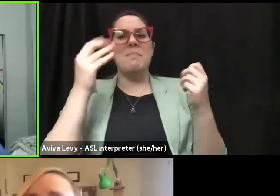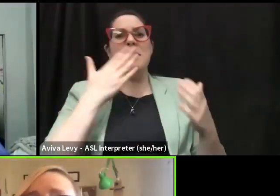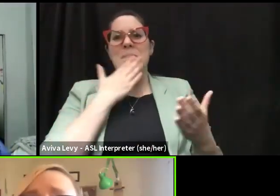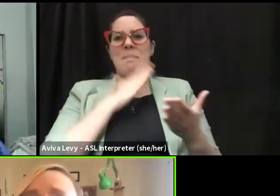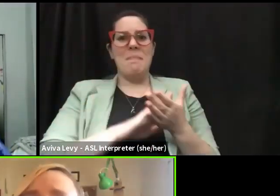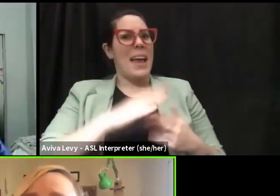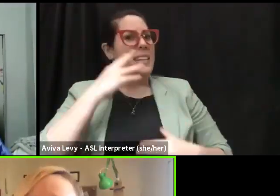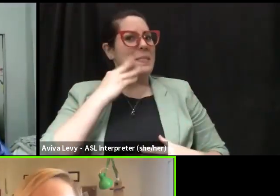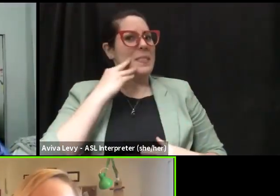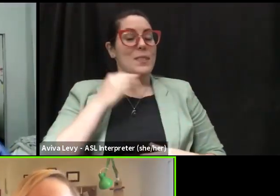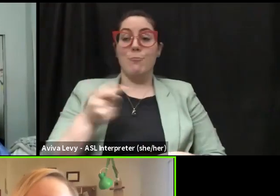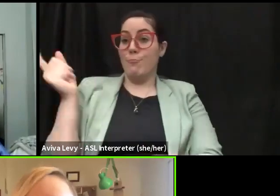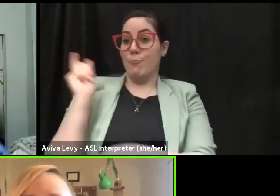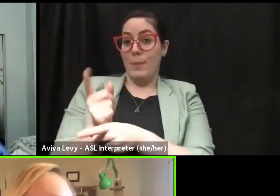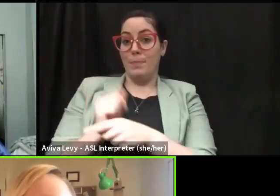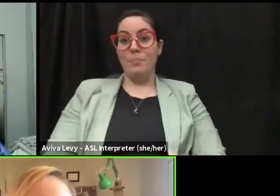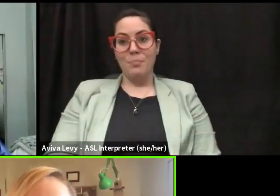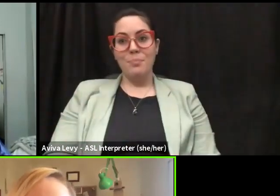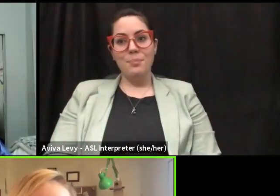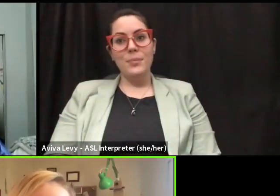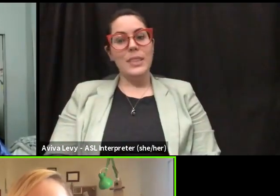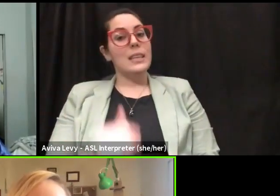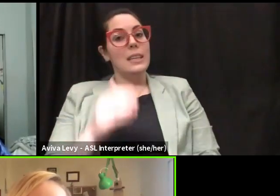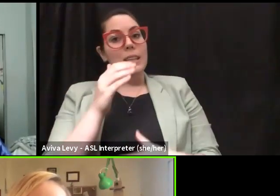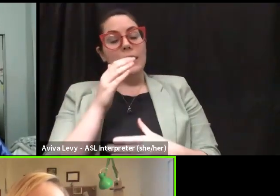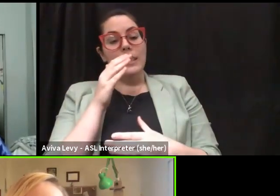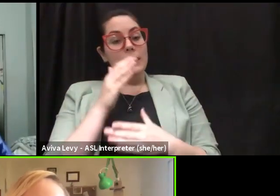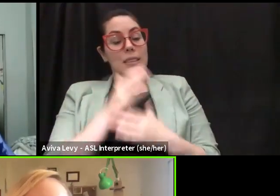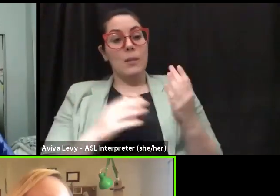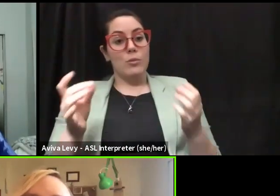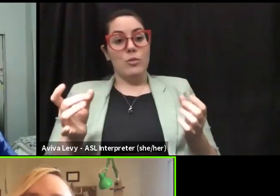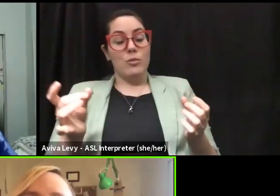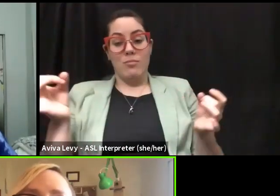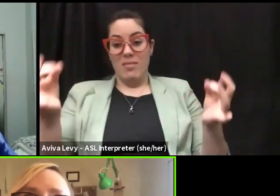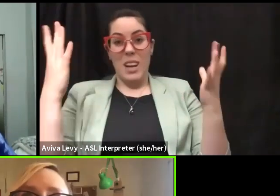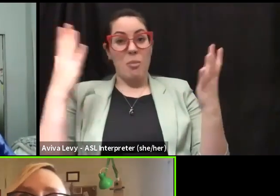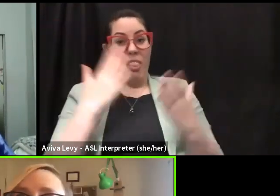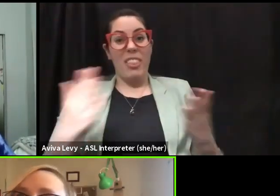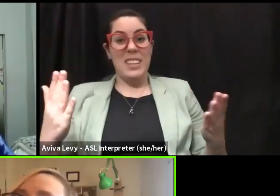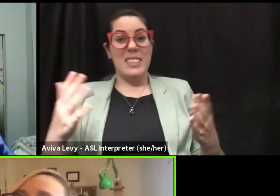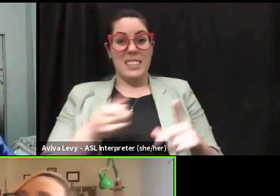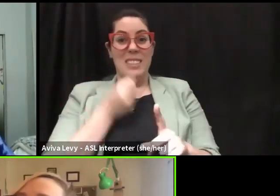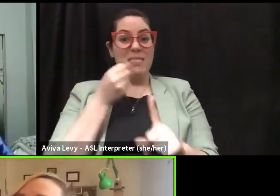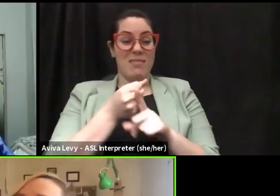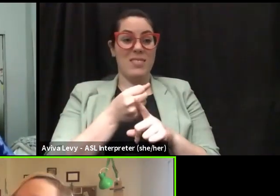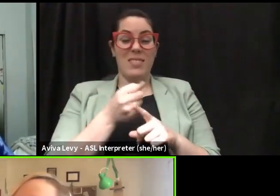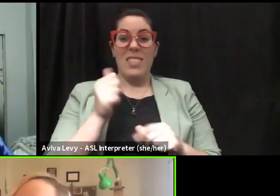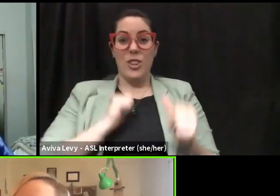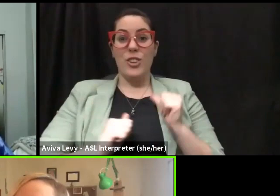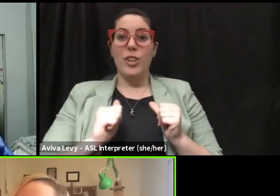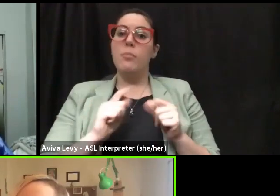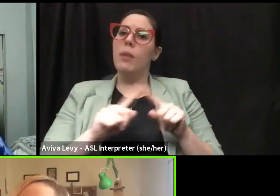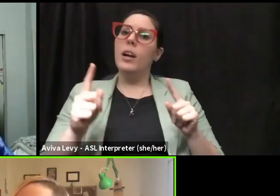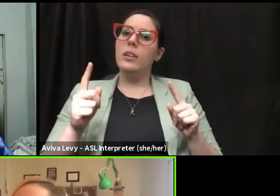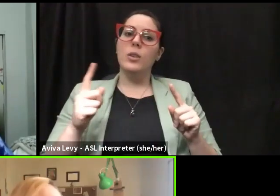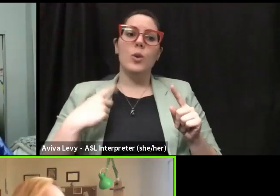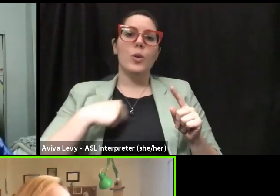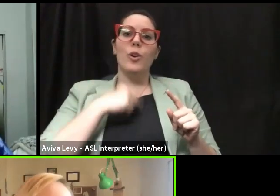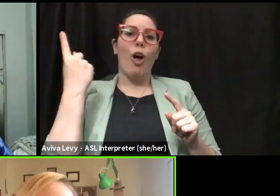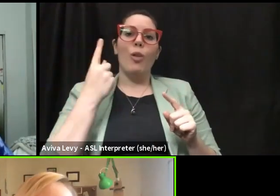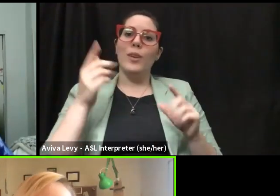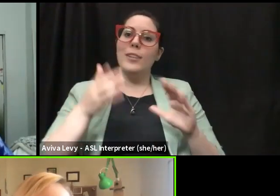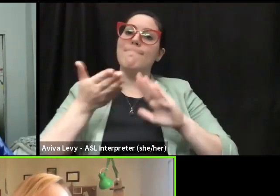you know, at a really tragic and horrific cost also, but that we can also see there's an incredible opportunity to tear